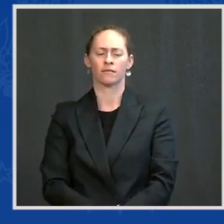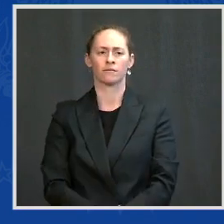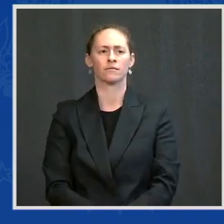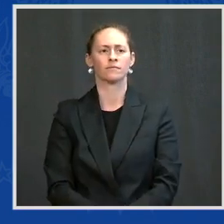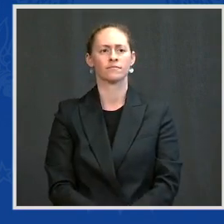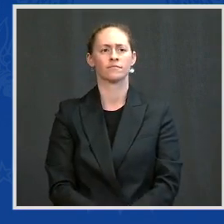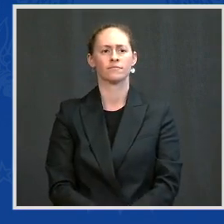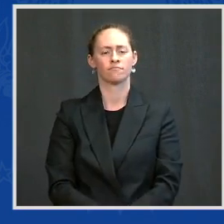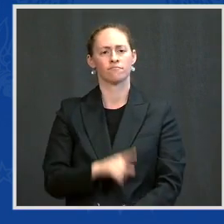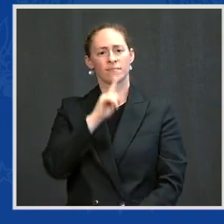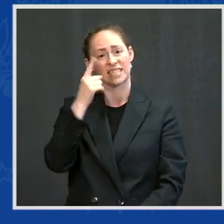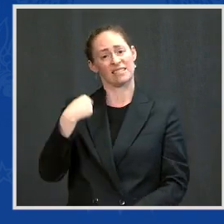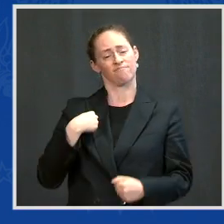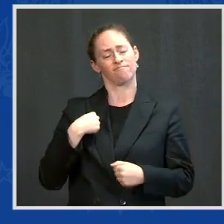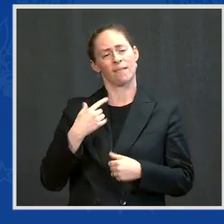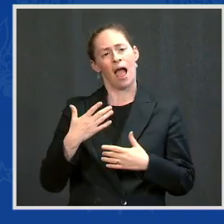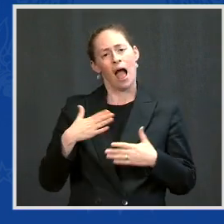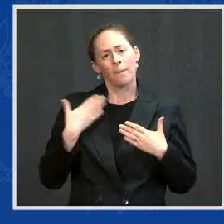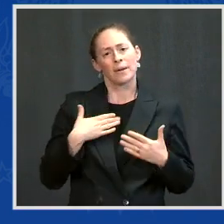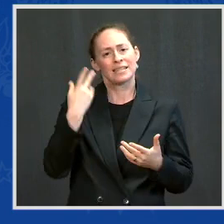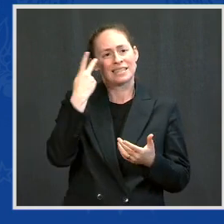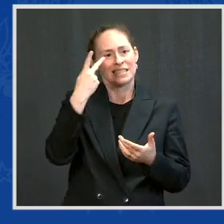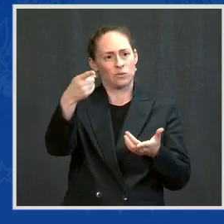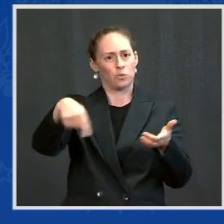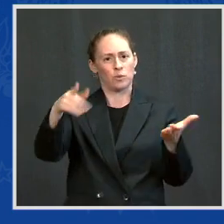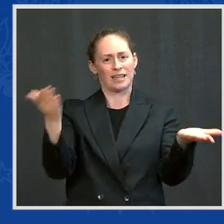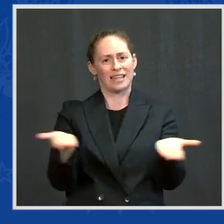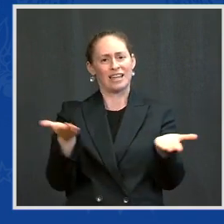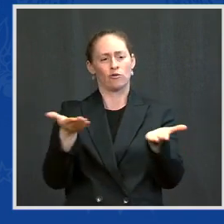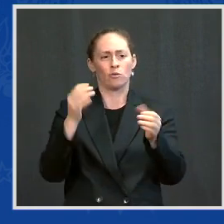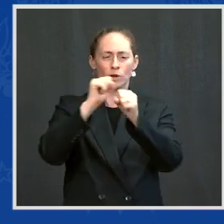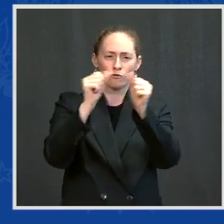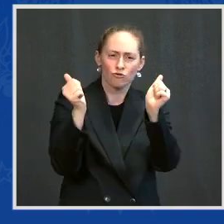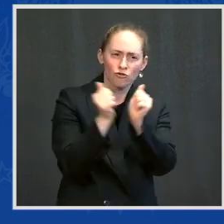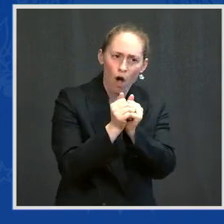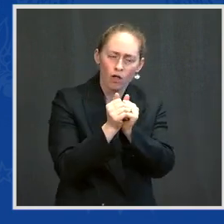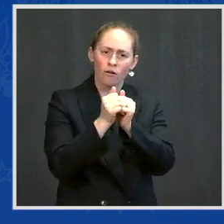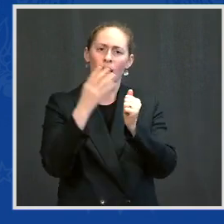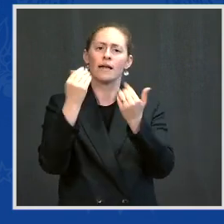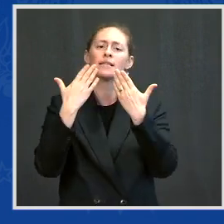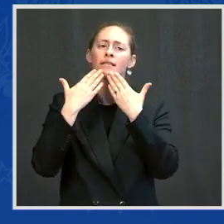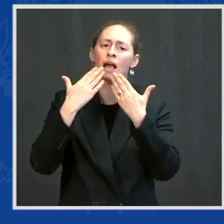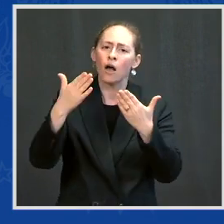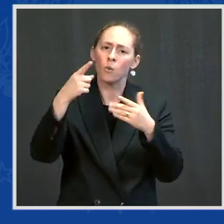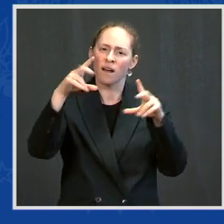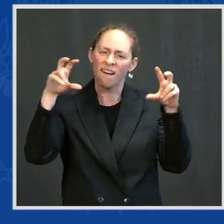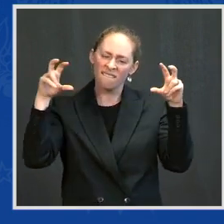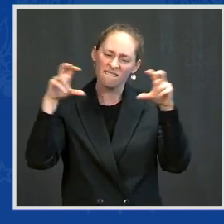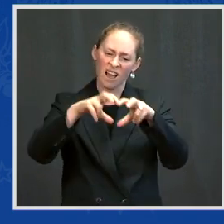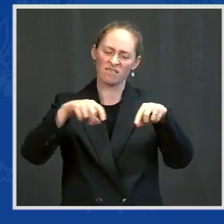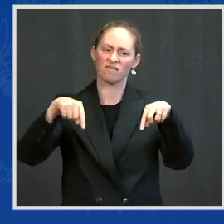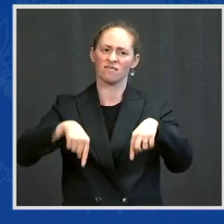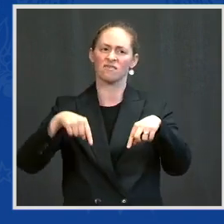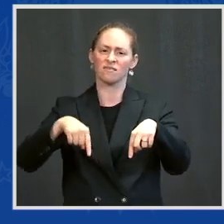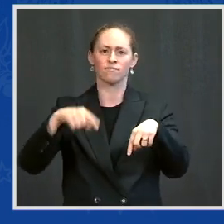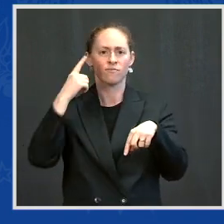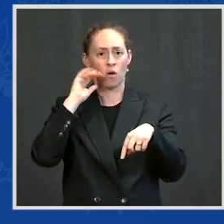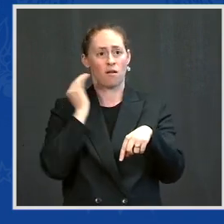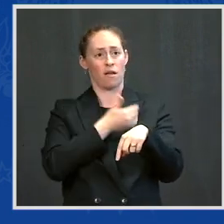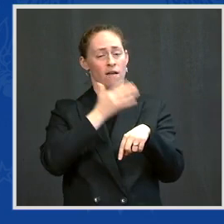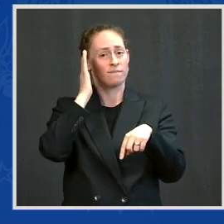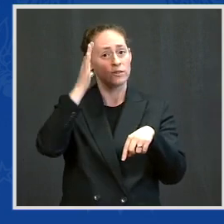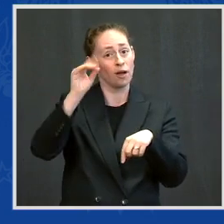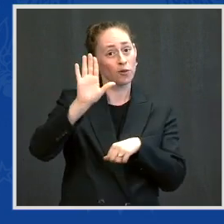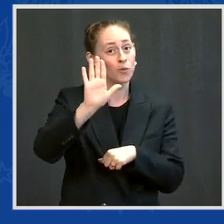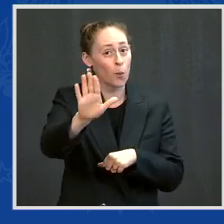thank them for being here. I thank you for making the investments in our future and yours. Finally, I want